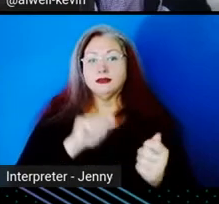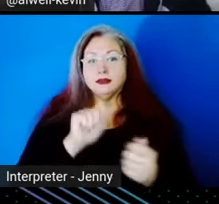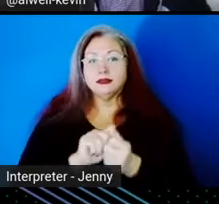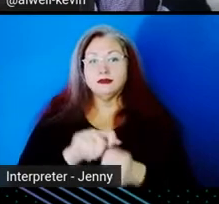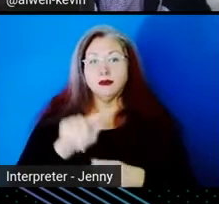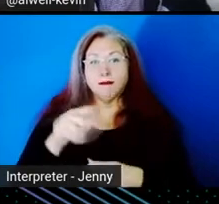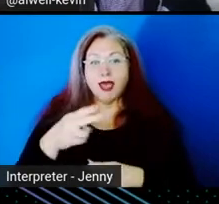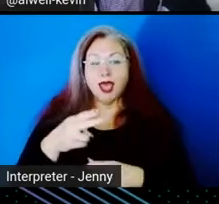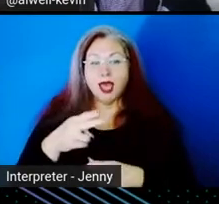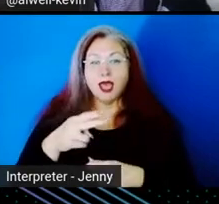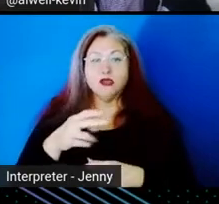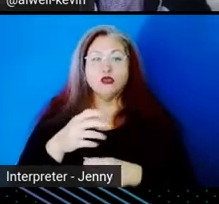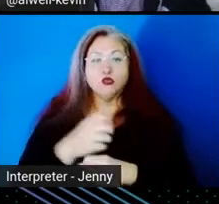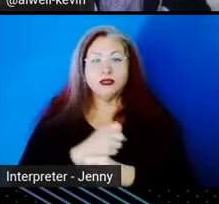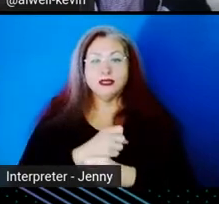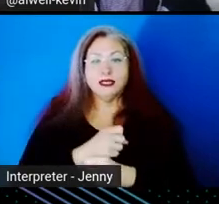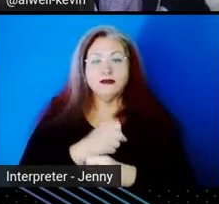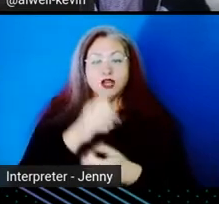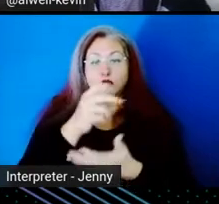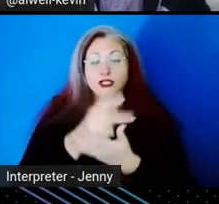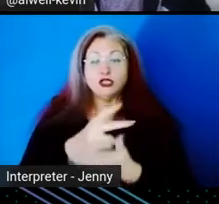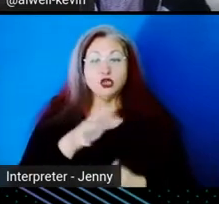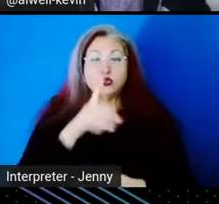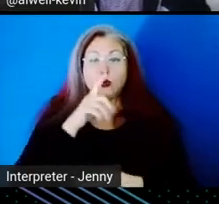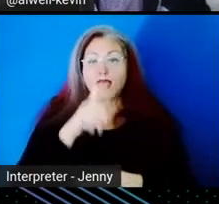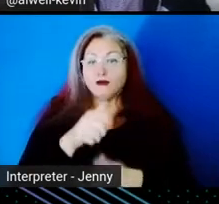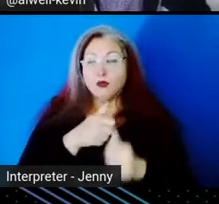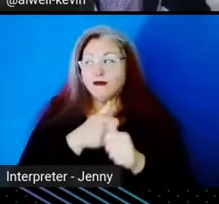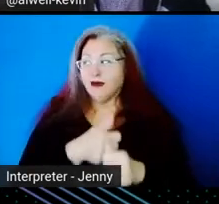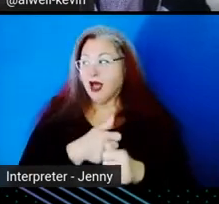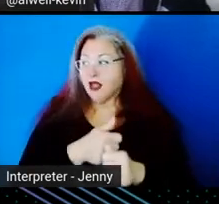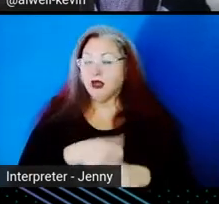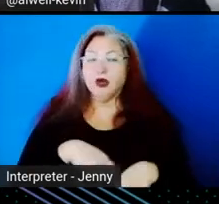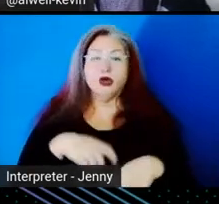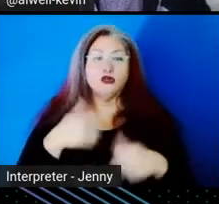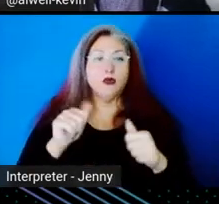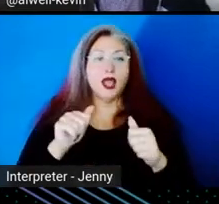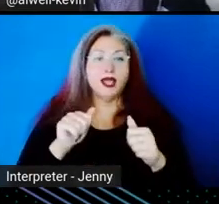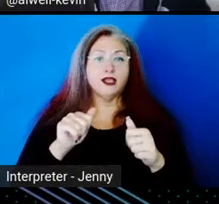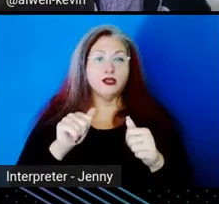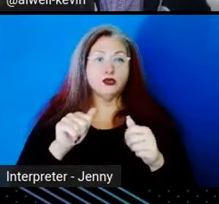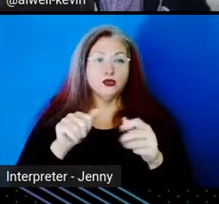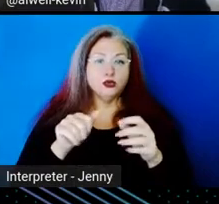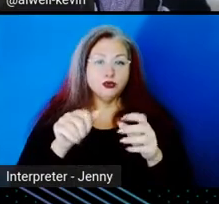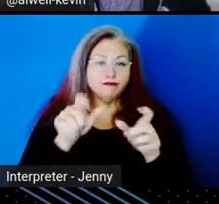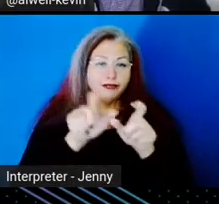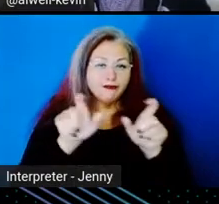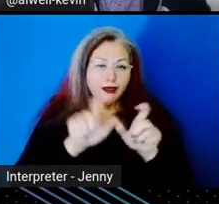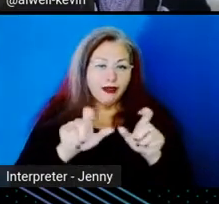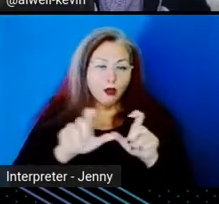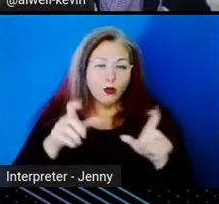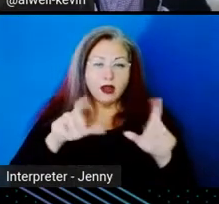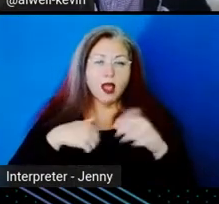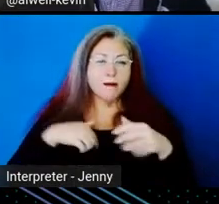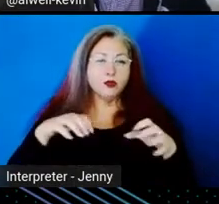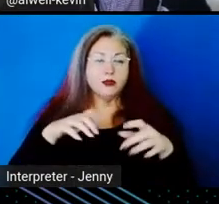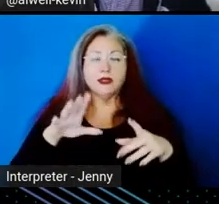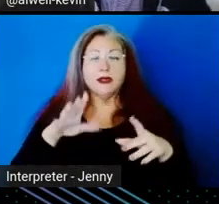to retrieve my credentials. And so you don't necessarily need to follow along and try to parse all that I'm doing. I think what matters